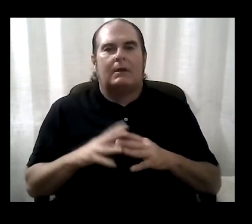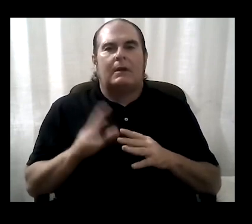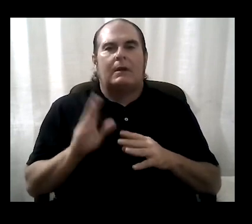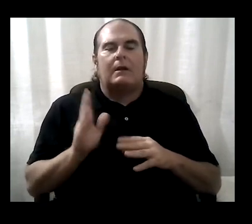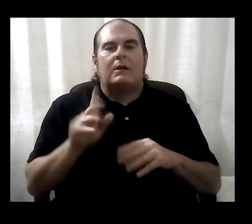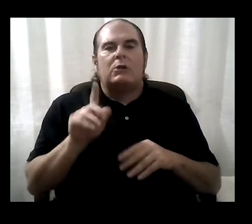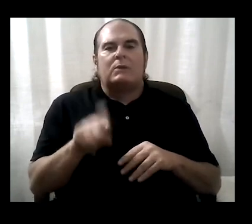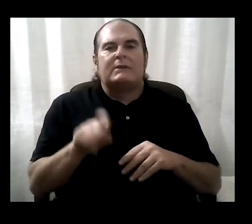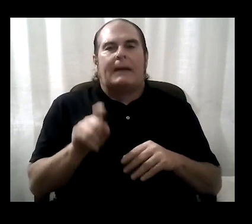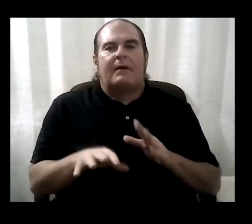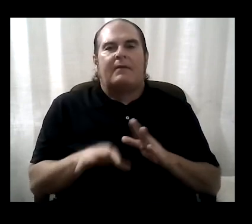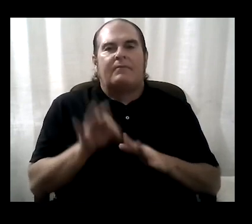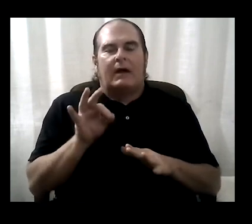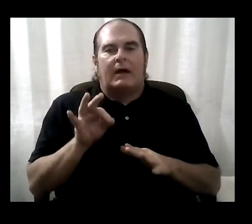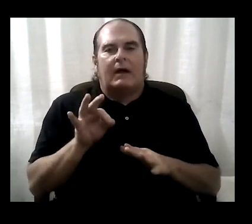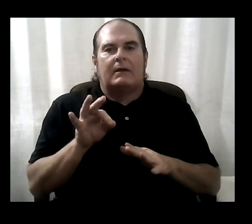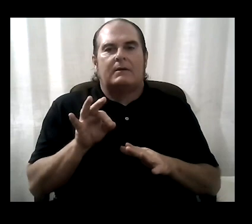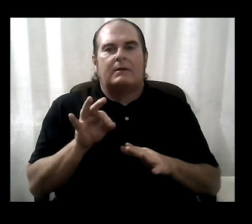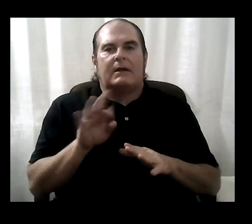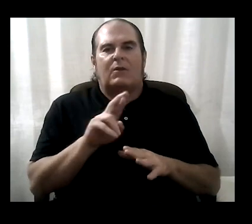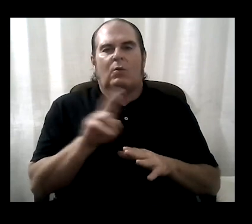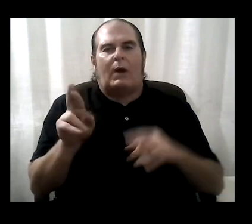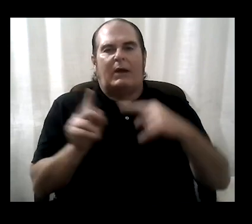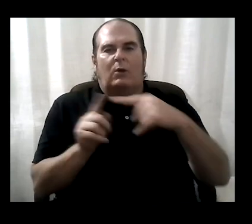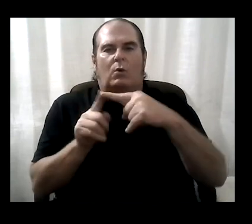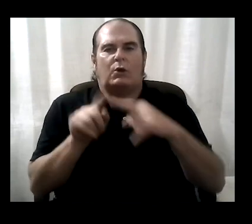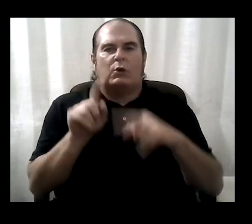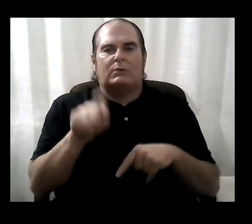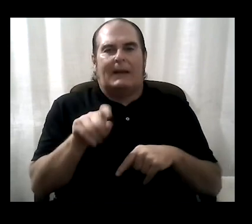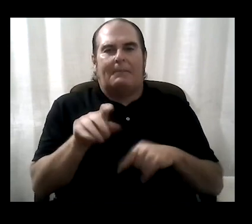And you're going to tap Find in the right-hand corner.